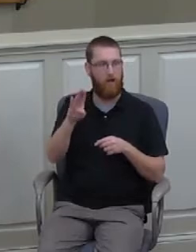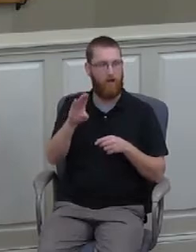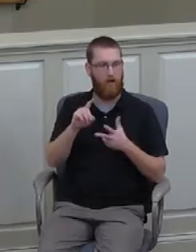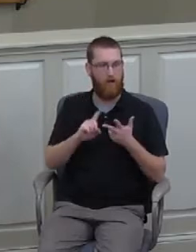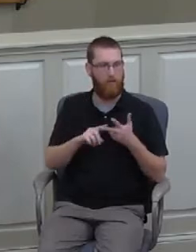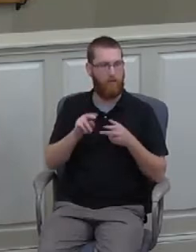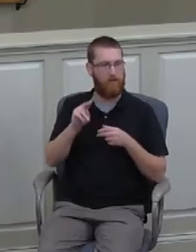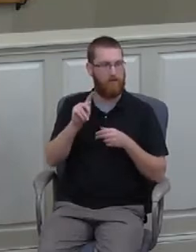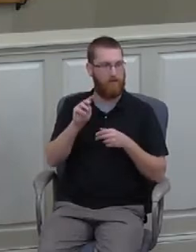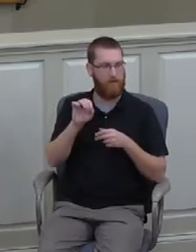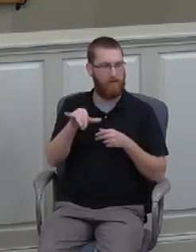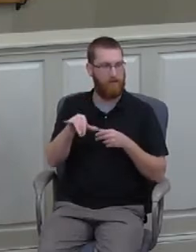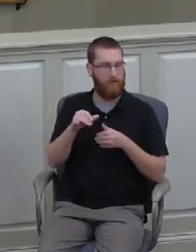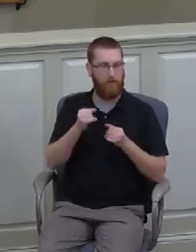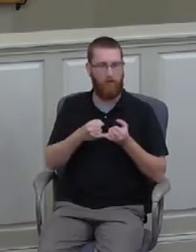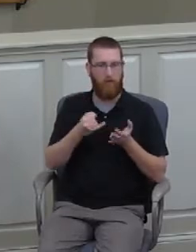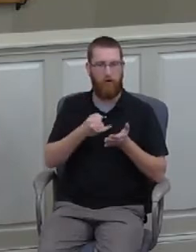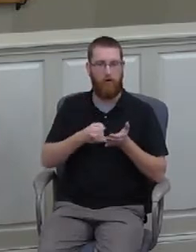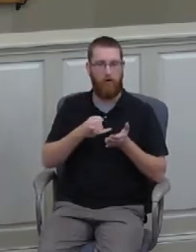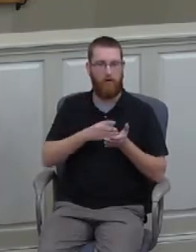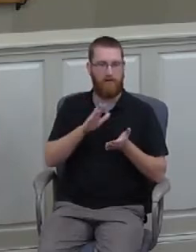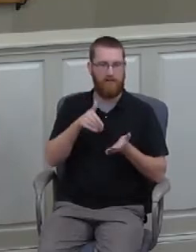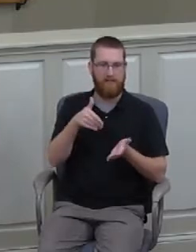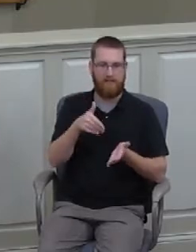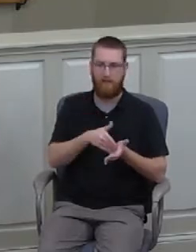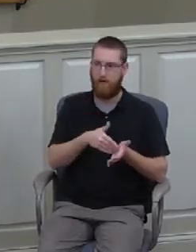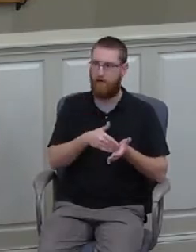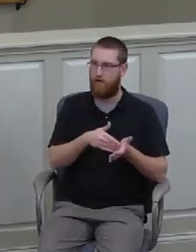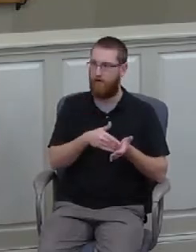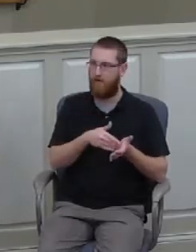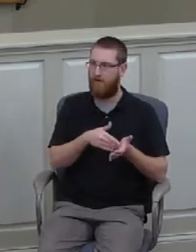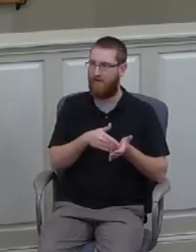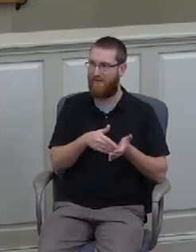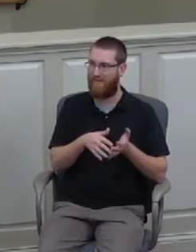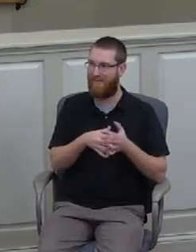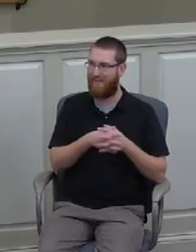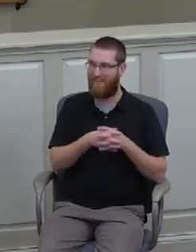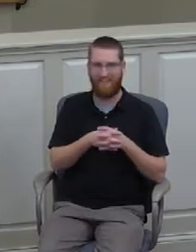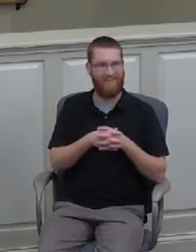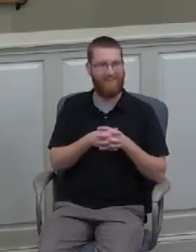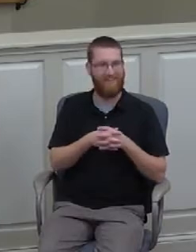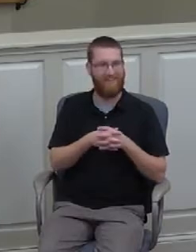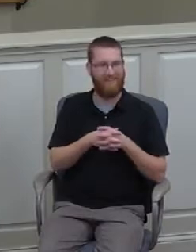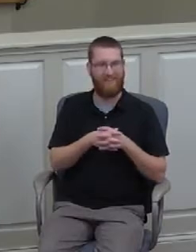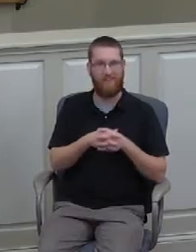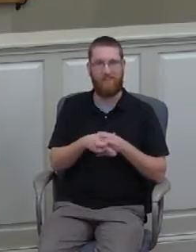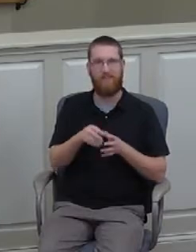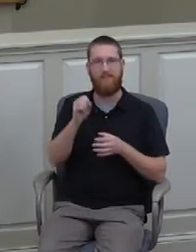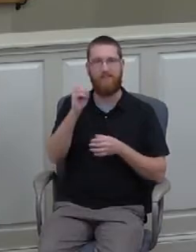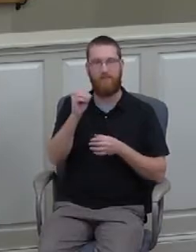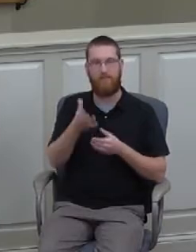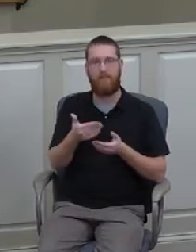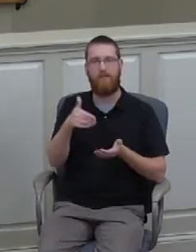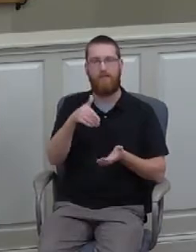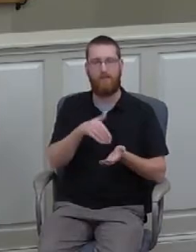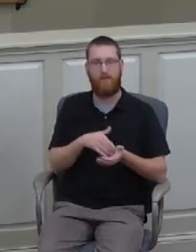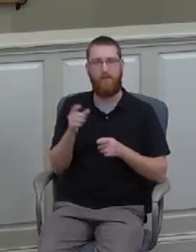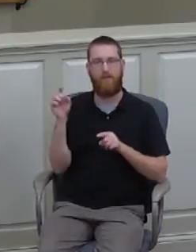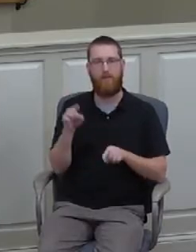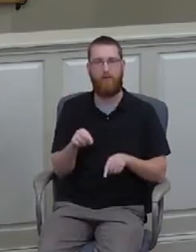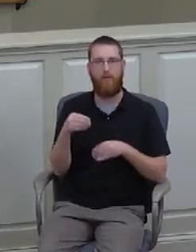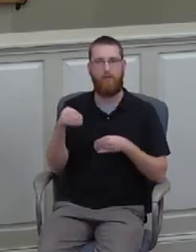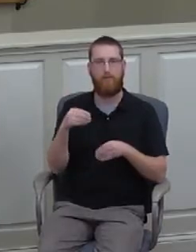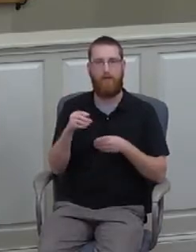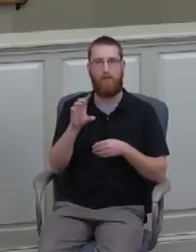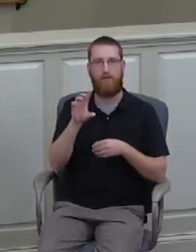Art Center. Anybody else I'm missing here? Okay. Yeah. So again, please go shop downtown